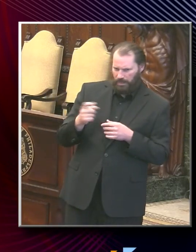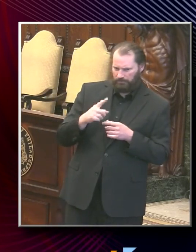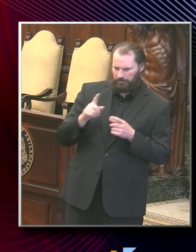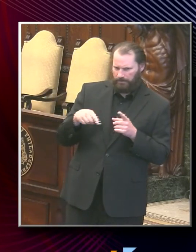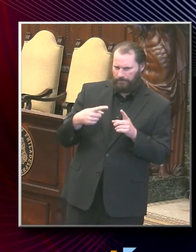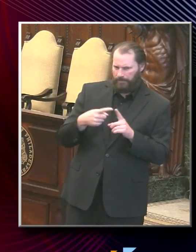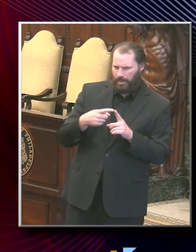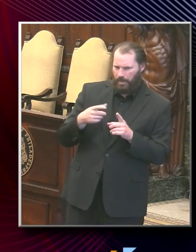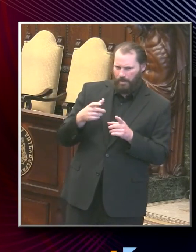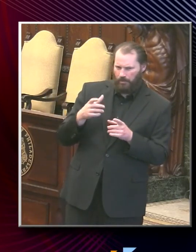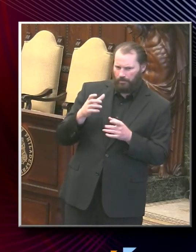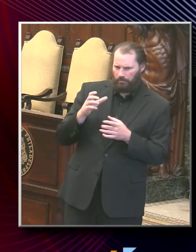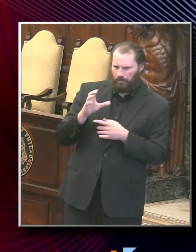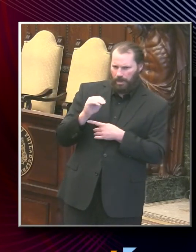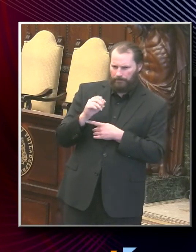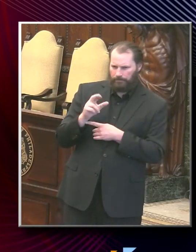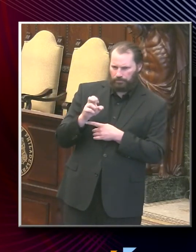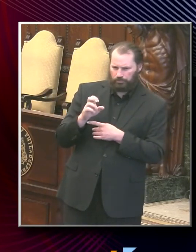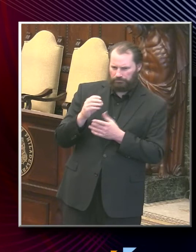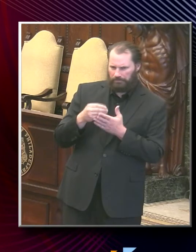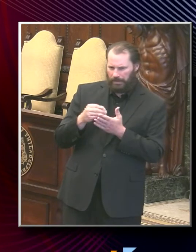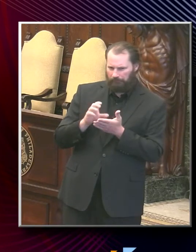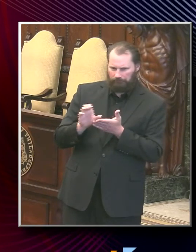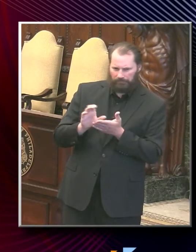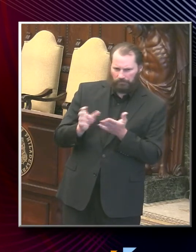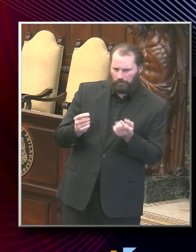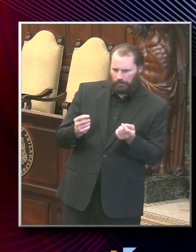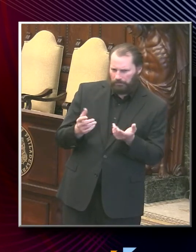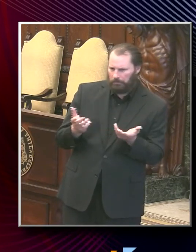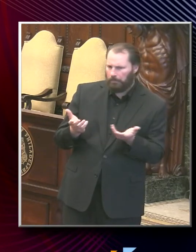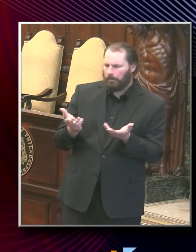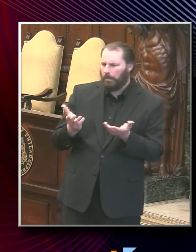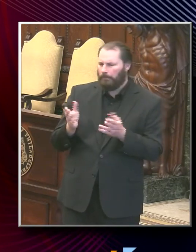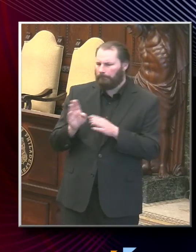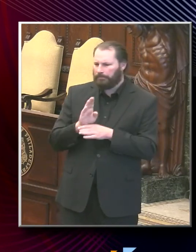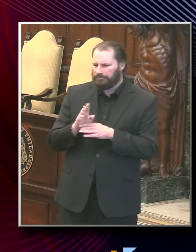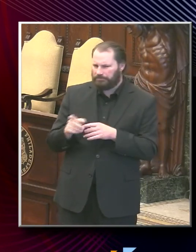refiriéndote a los fondos disponibles del Departamento de Comercio, Argenis?